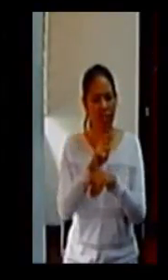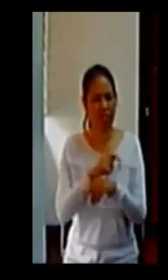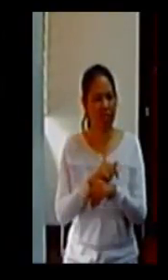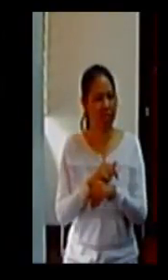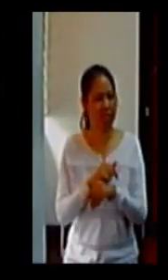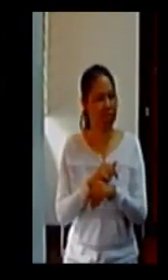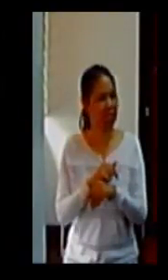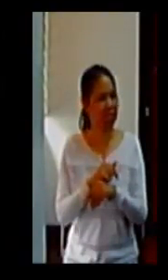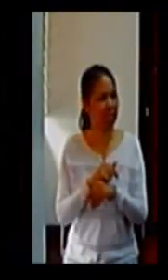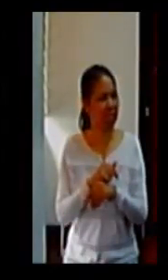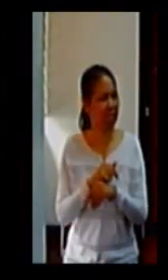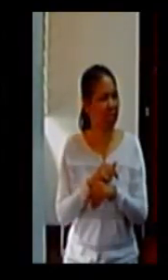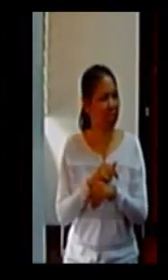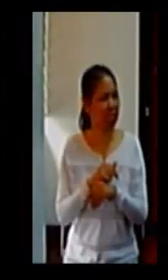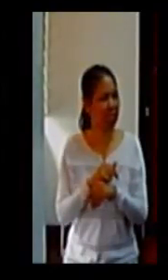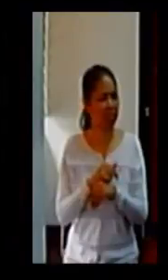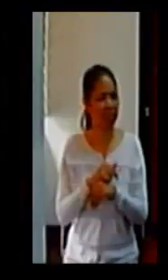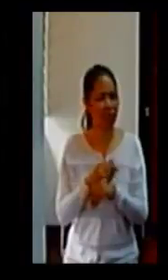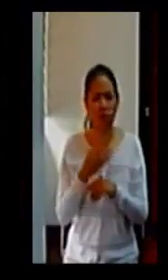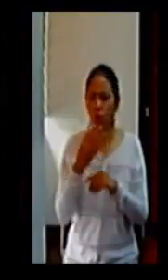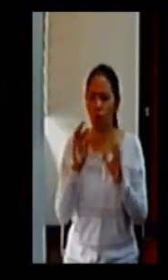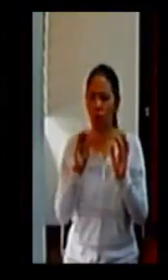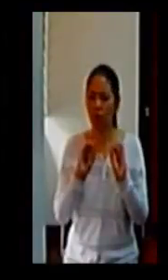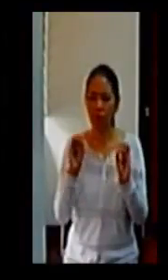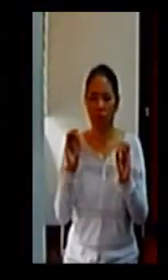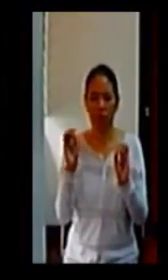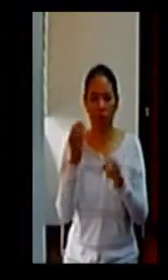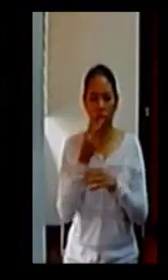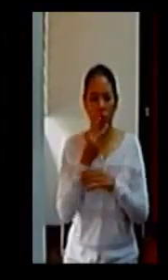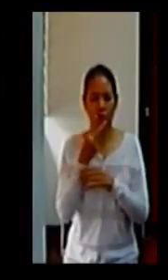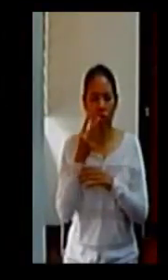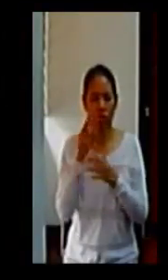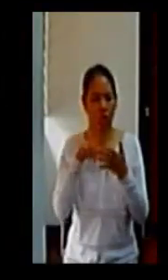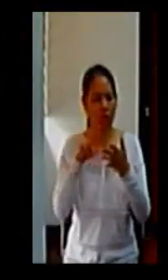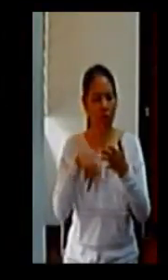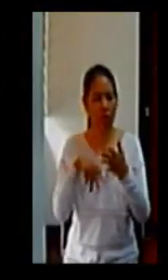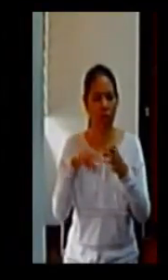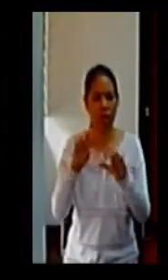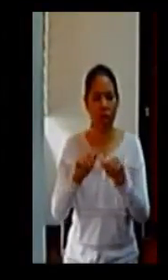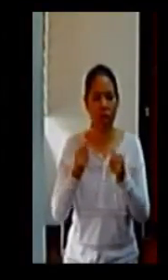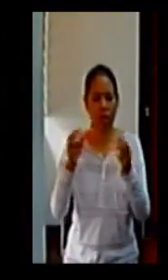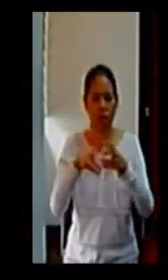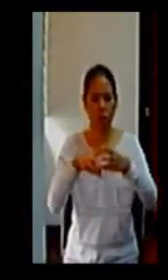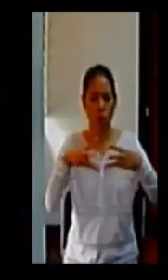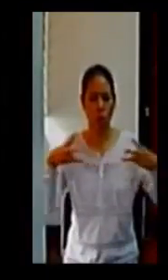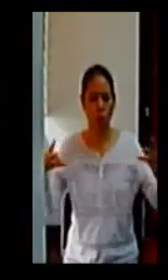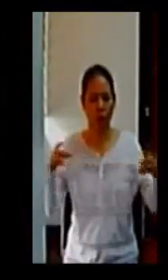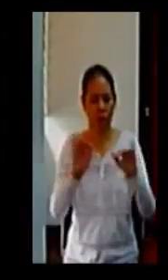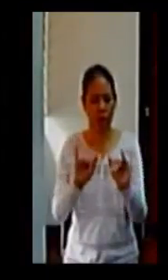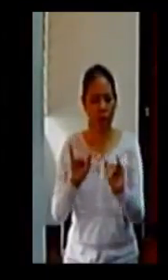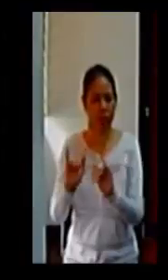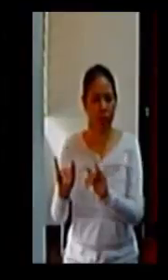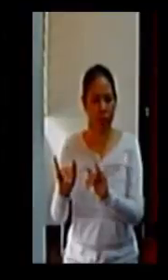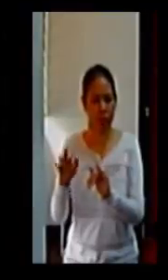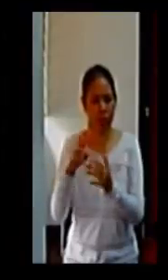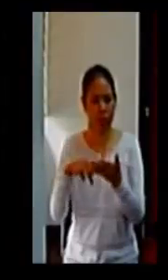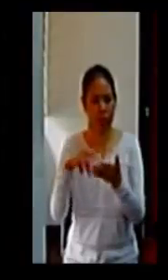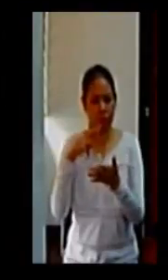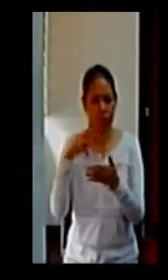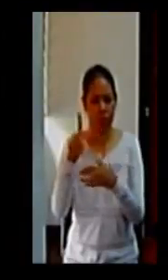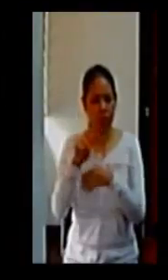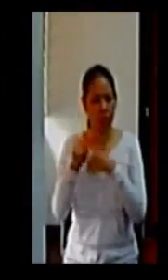ang exact measurement ng aming what do you call rice terraces. Ang nabasa ko lang sa